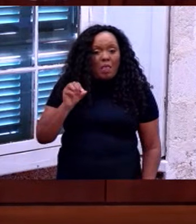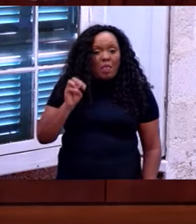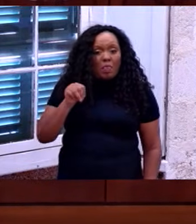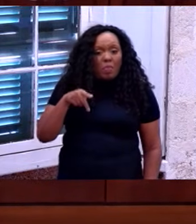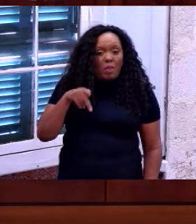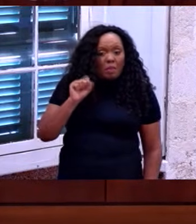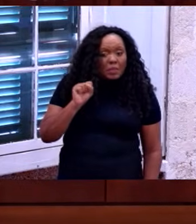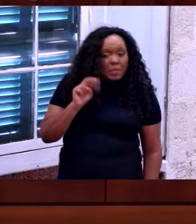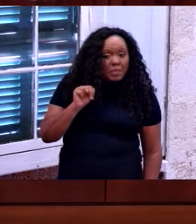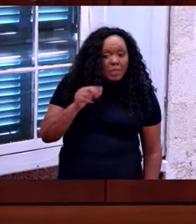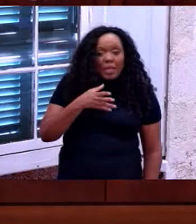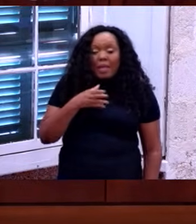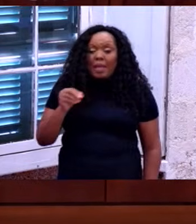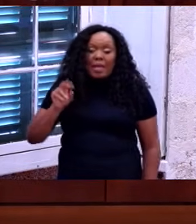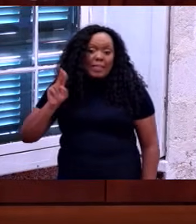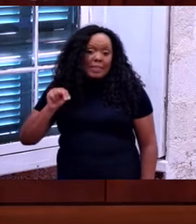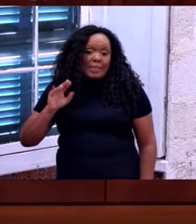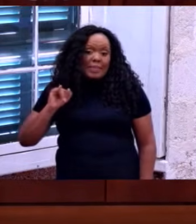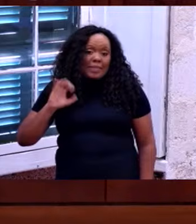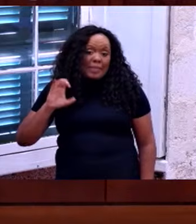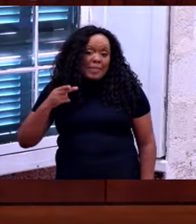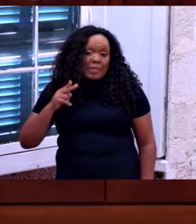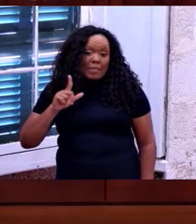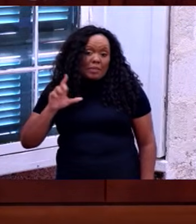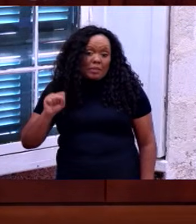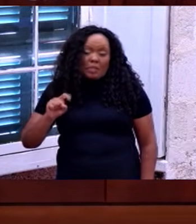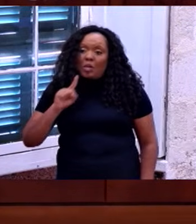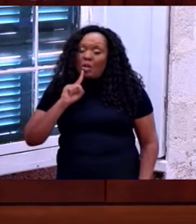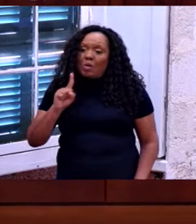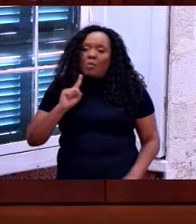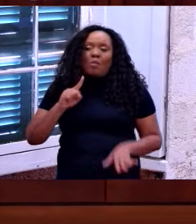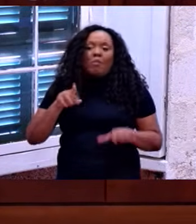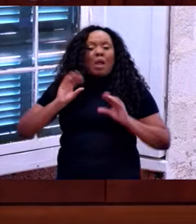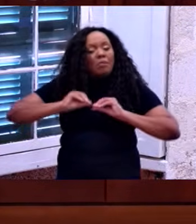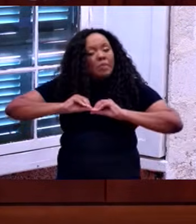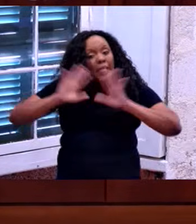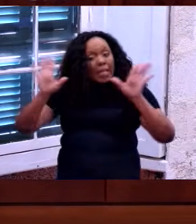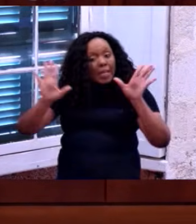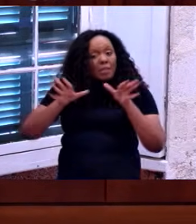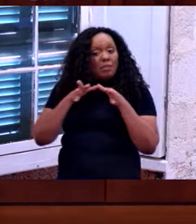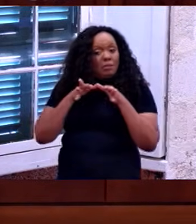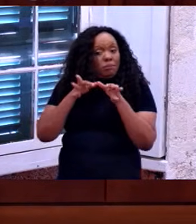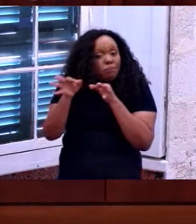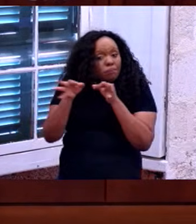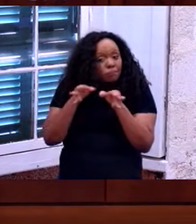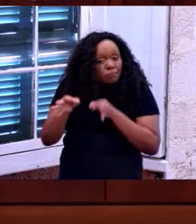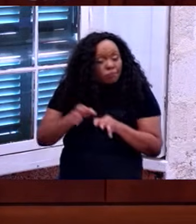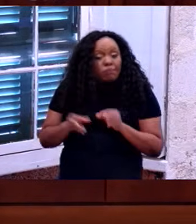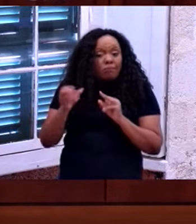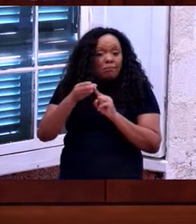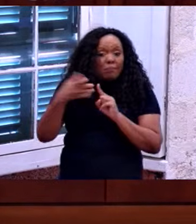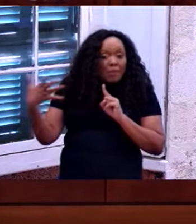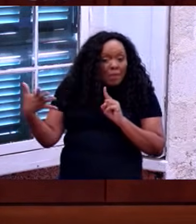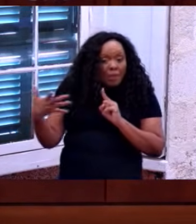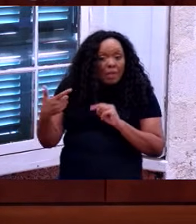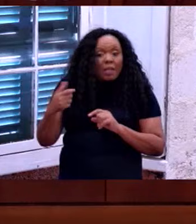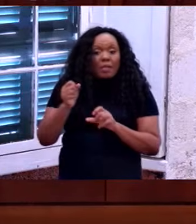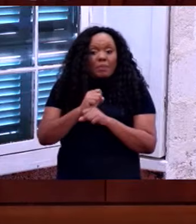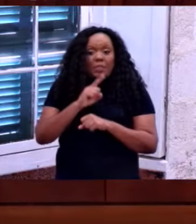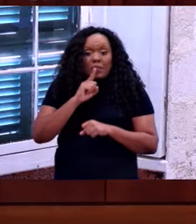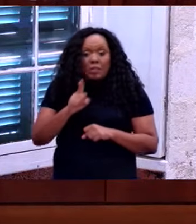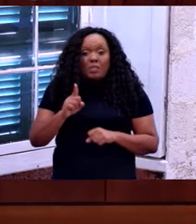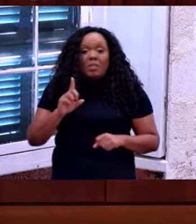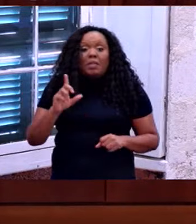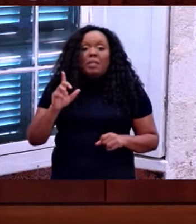Nichols were very comprehensive, and we had organized to make sure that those were the two voices that spoke on the government